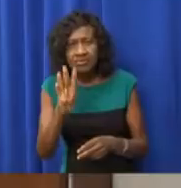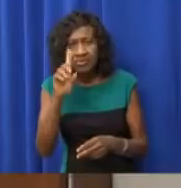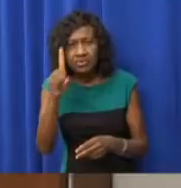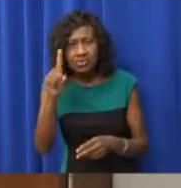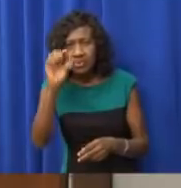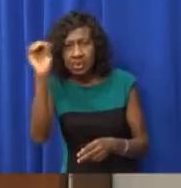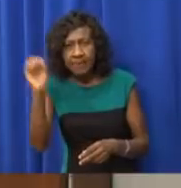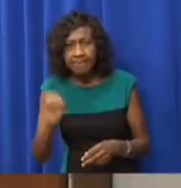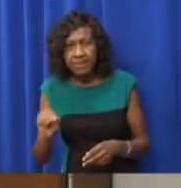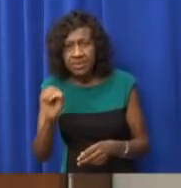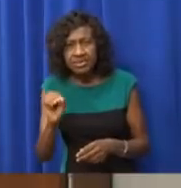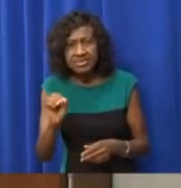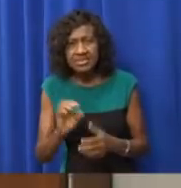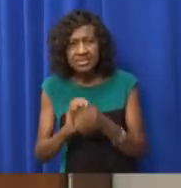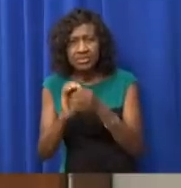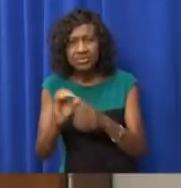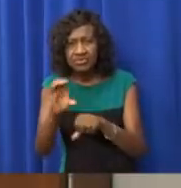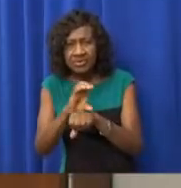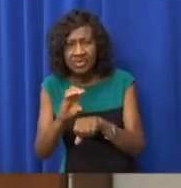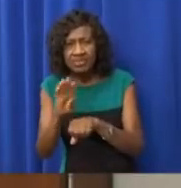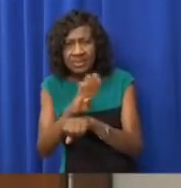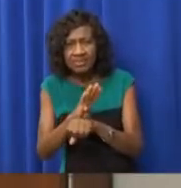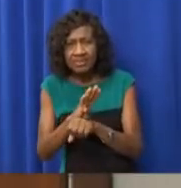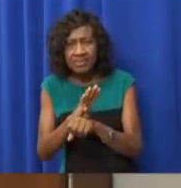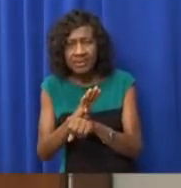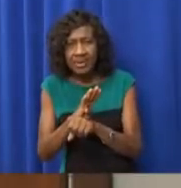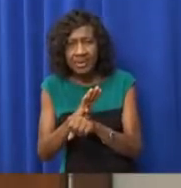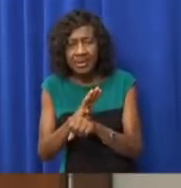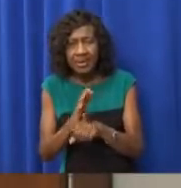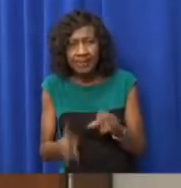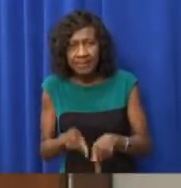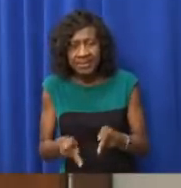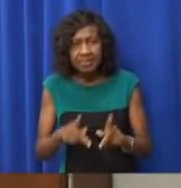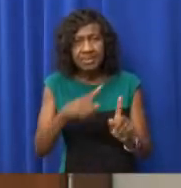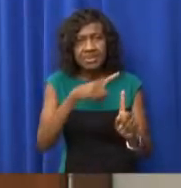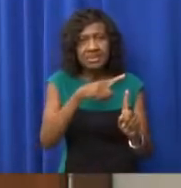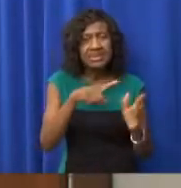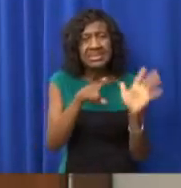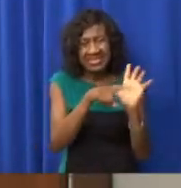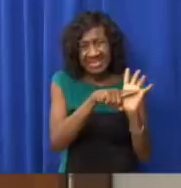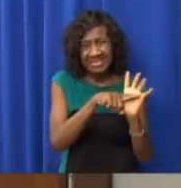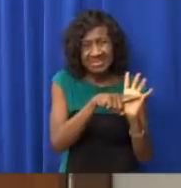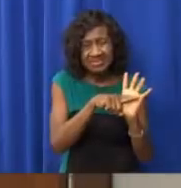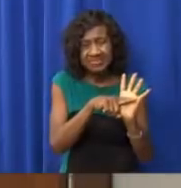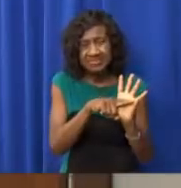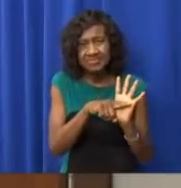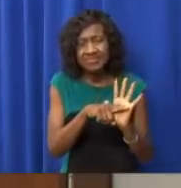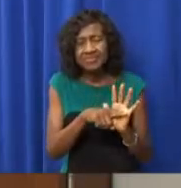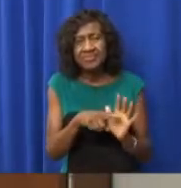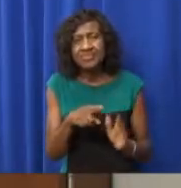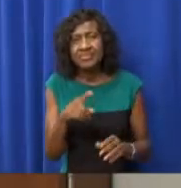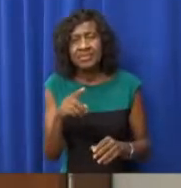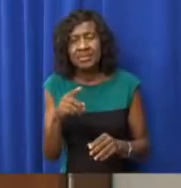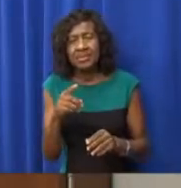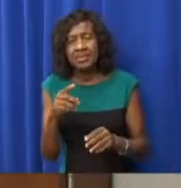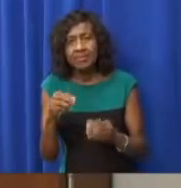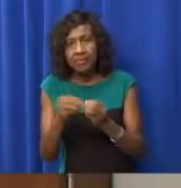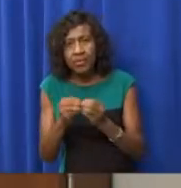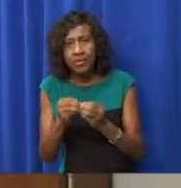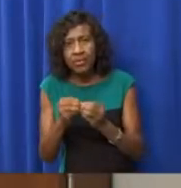41% of the Cayman Brac population are negative for SARS-CoV-2. There are some 200-odd results still